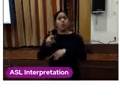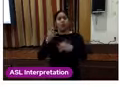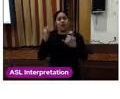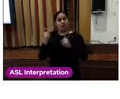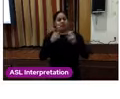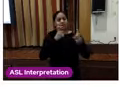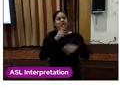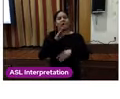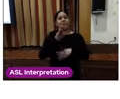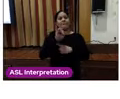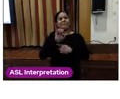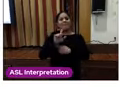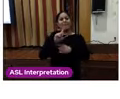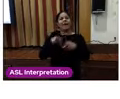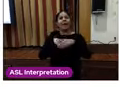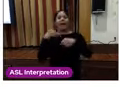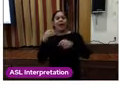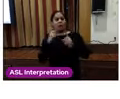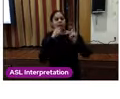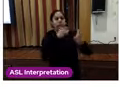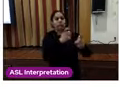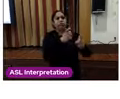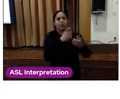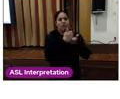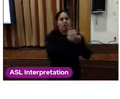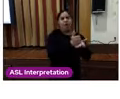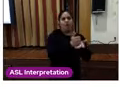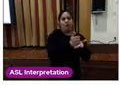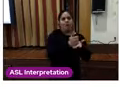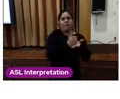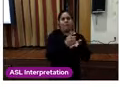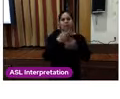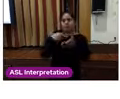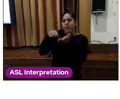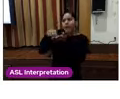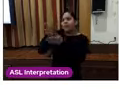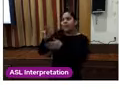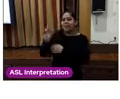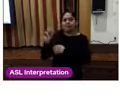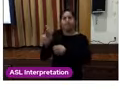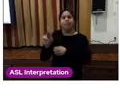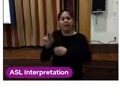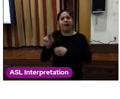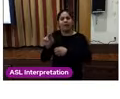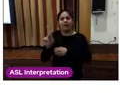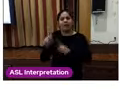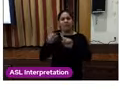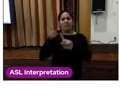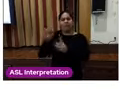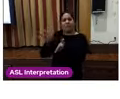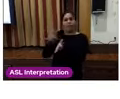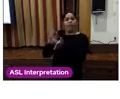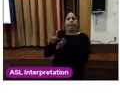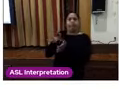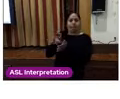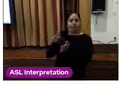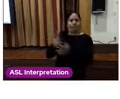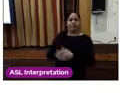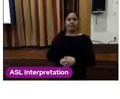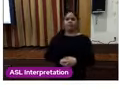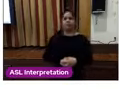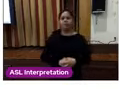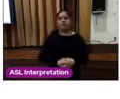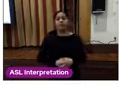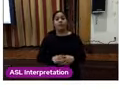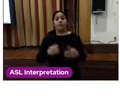bailout for our taxi medallion drivers who were targeted by a predatory lending scheme. So what we're able to do is work with the